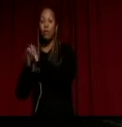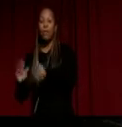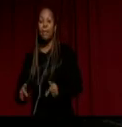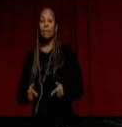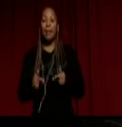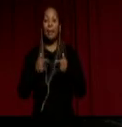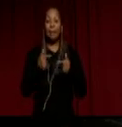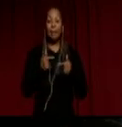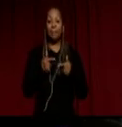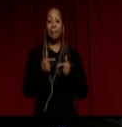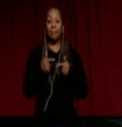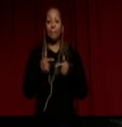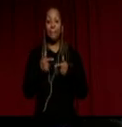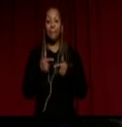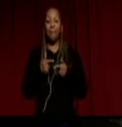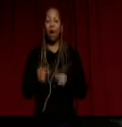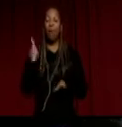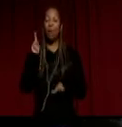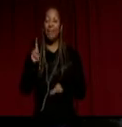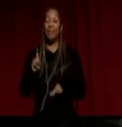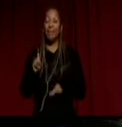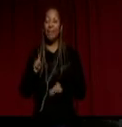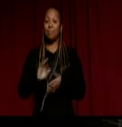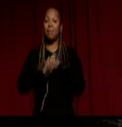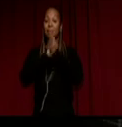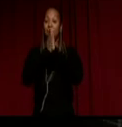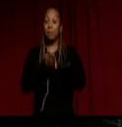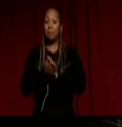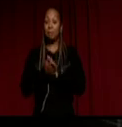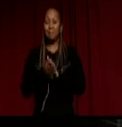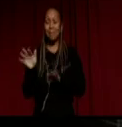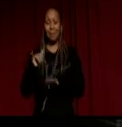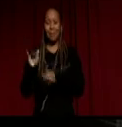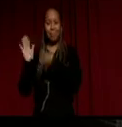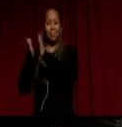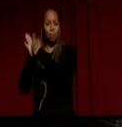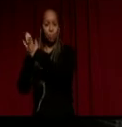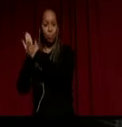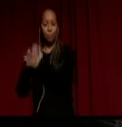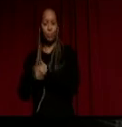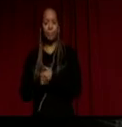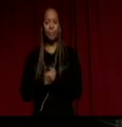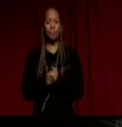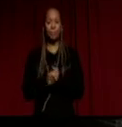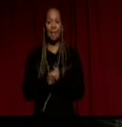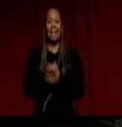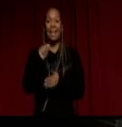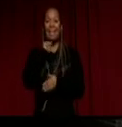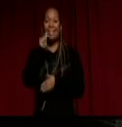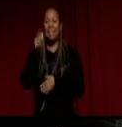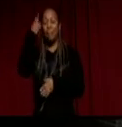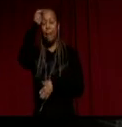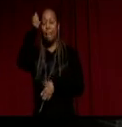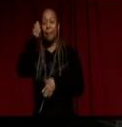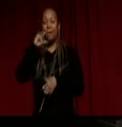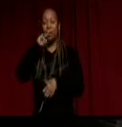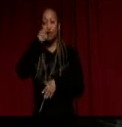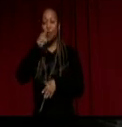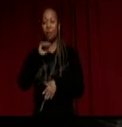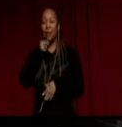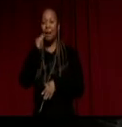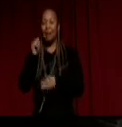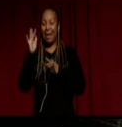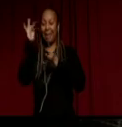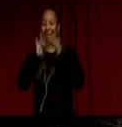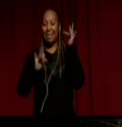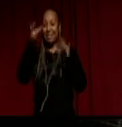live aren't what they need them to be. I mean, it's like our schools. Right. Okay. It's not that black children are any